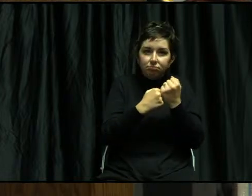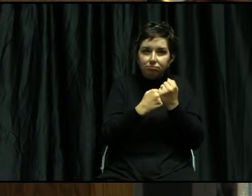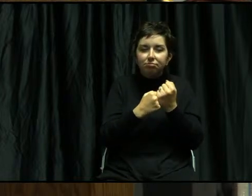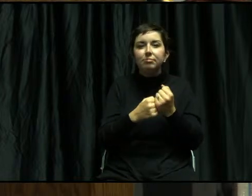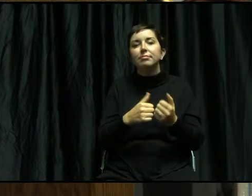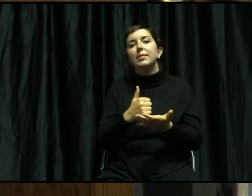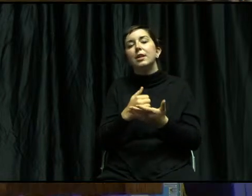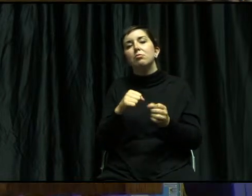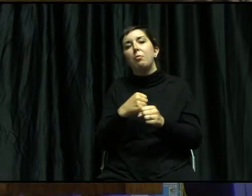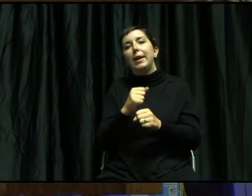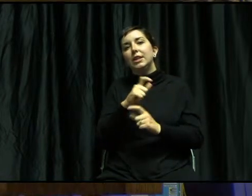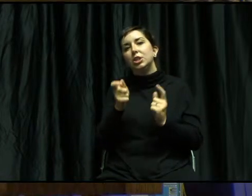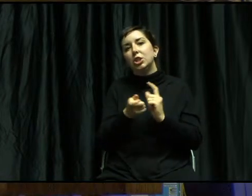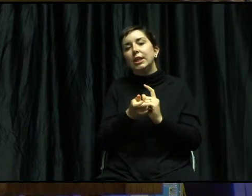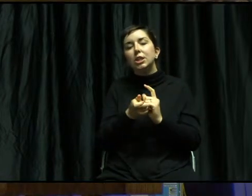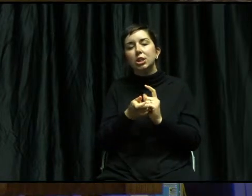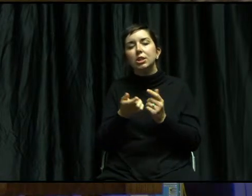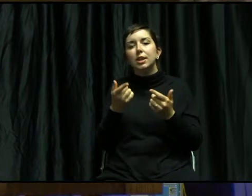world.